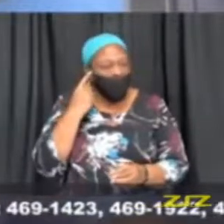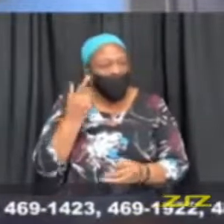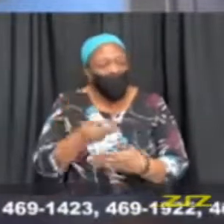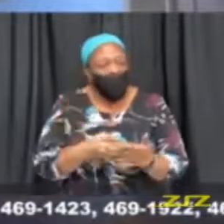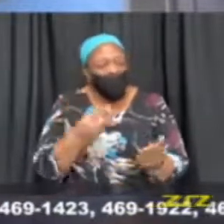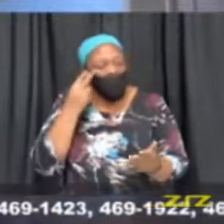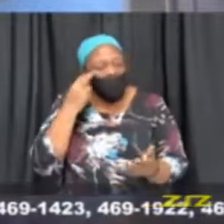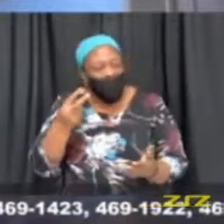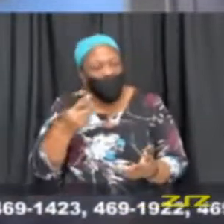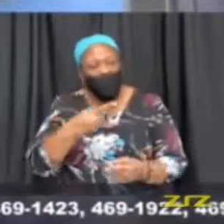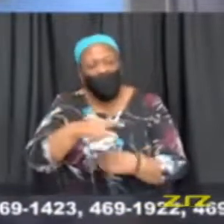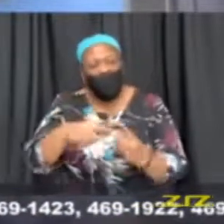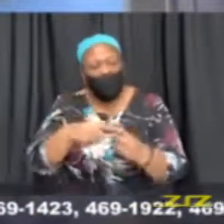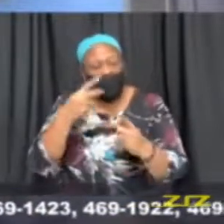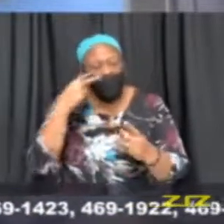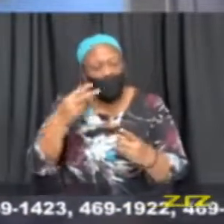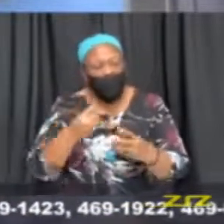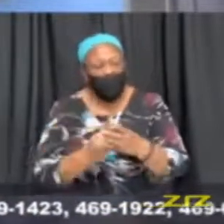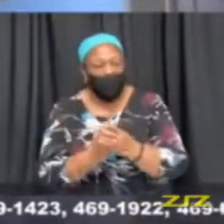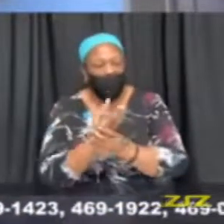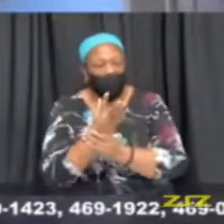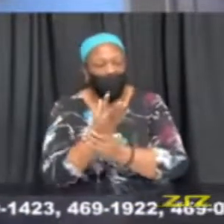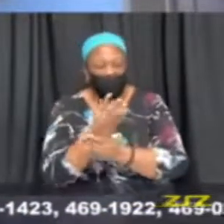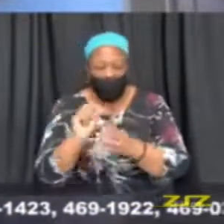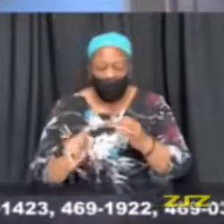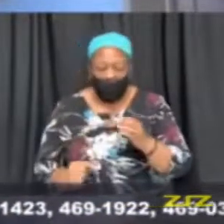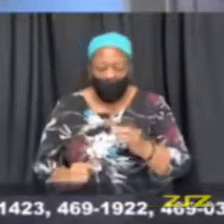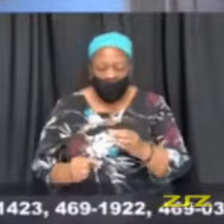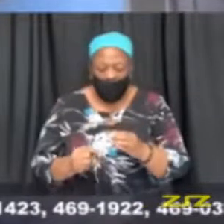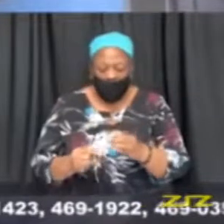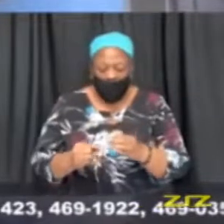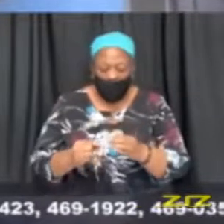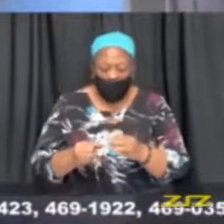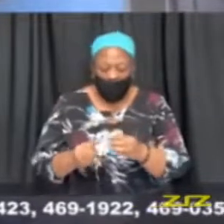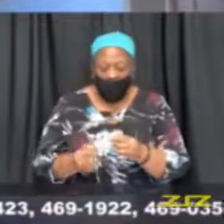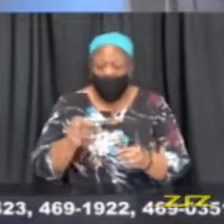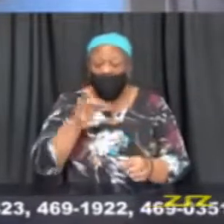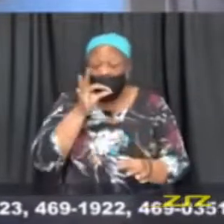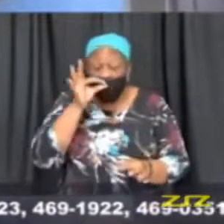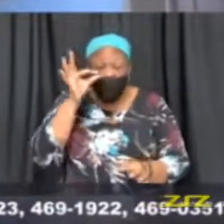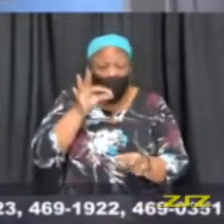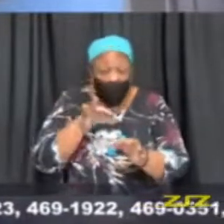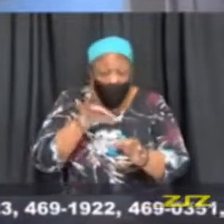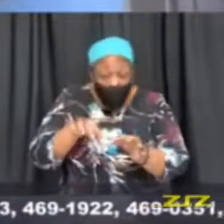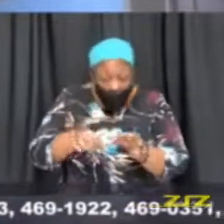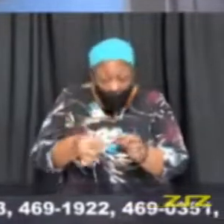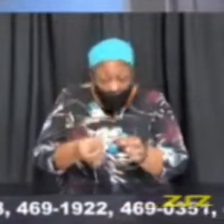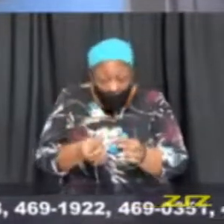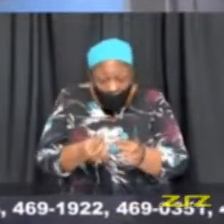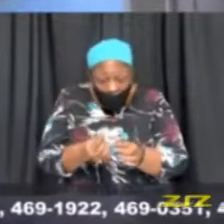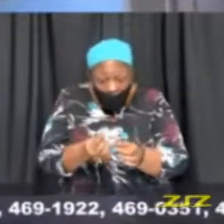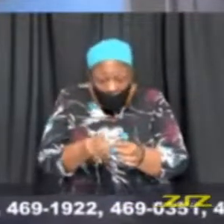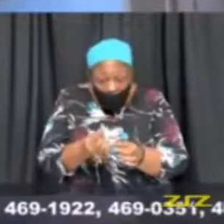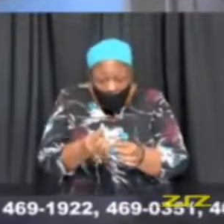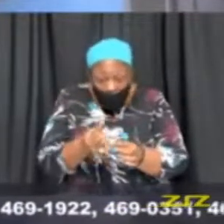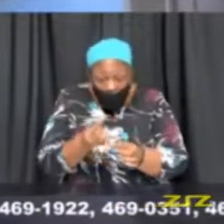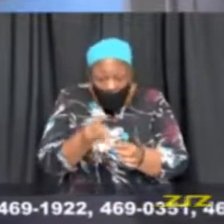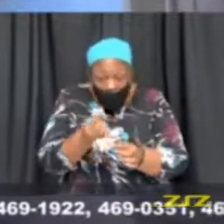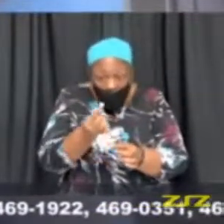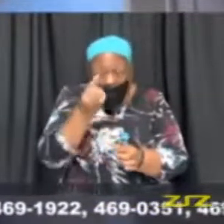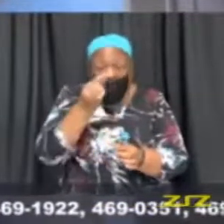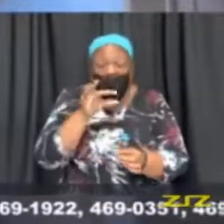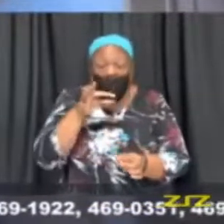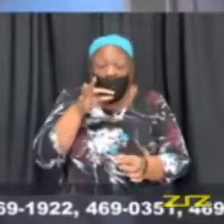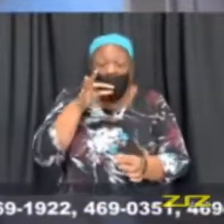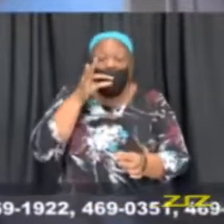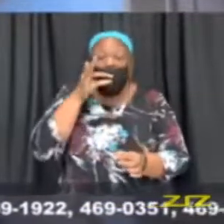see when we see the long period earthquakes, and that's an indication that magma is moving closer to the surface. And these are the type